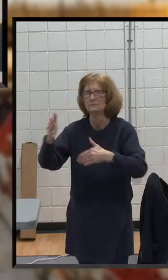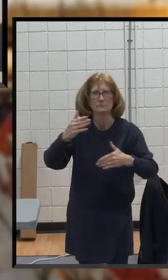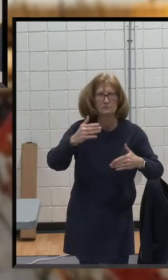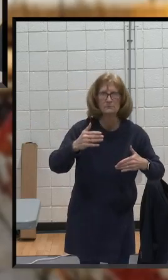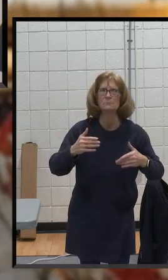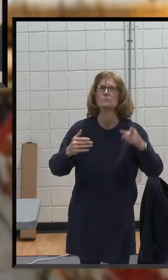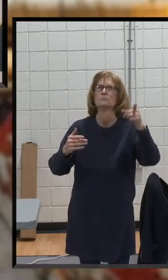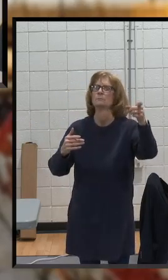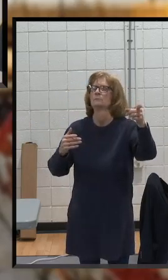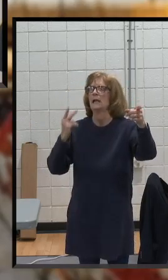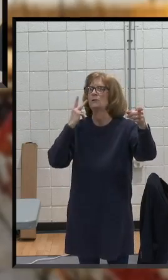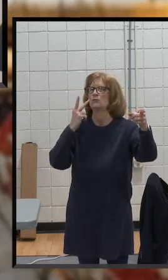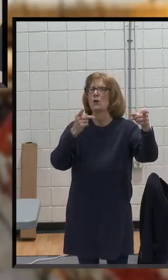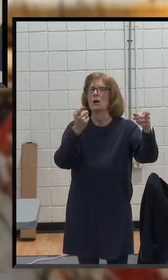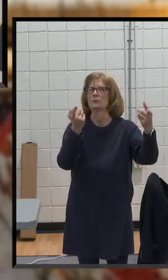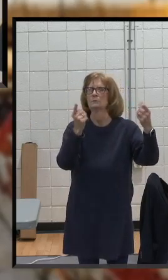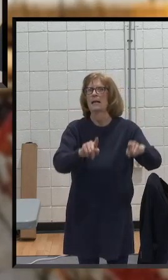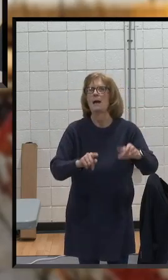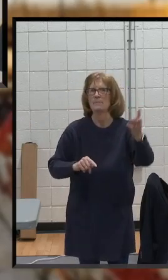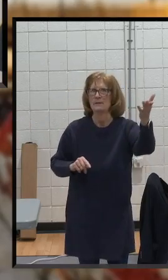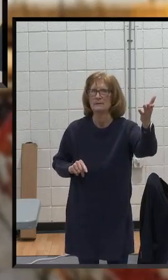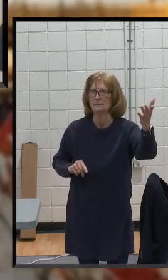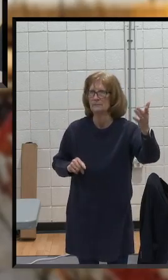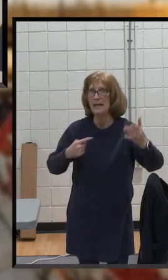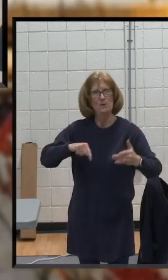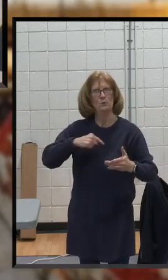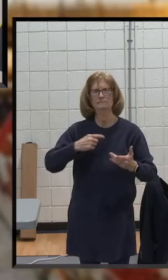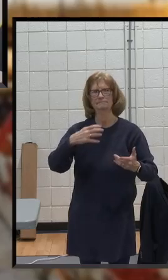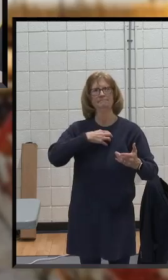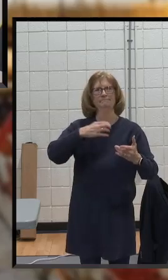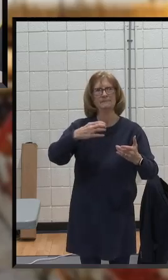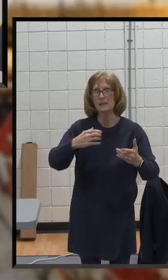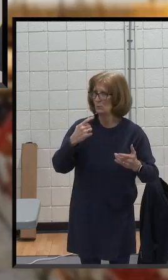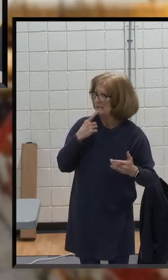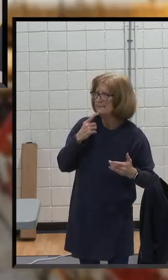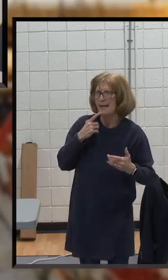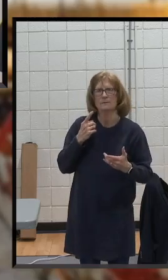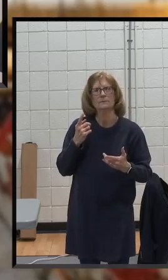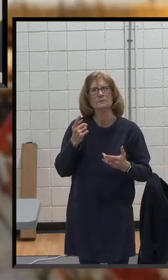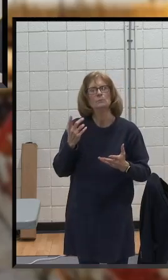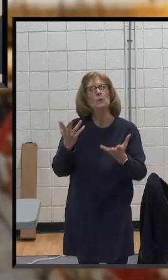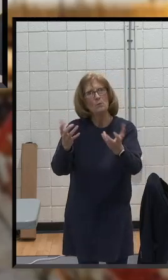happen again, having their own flagger, or we gonna get an opportunity to get a piece of it too?